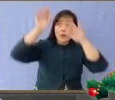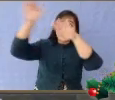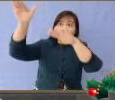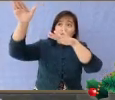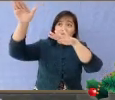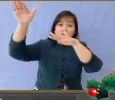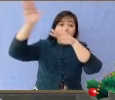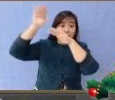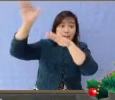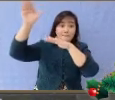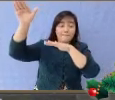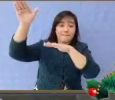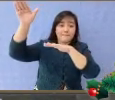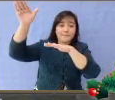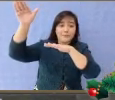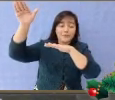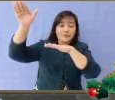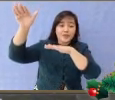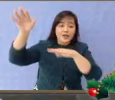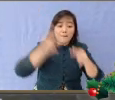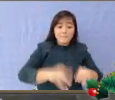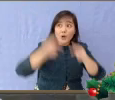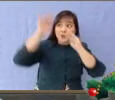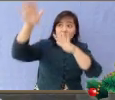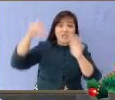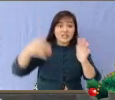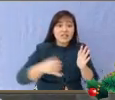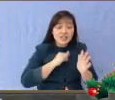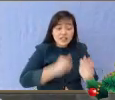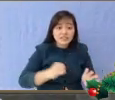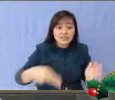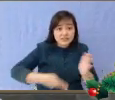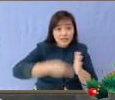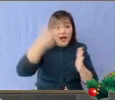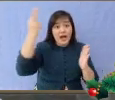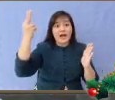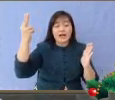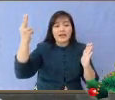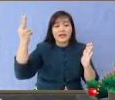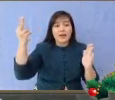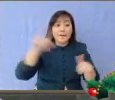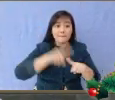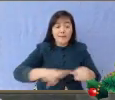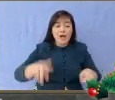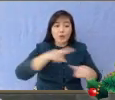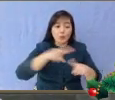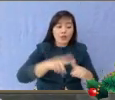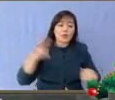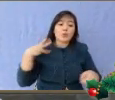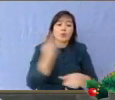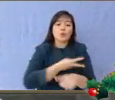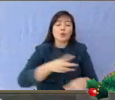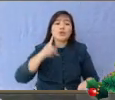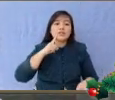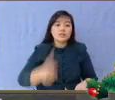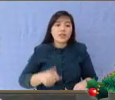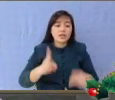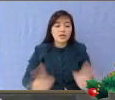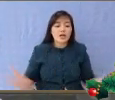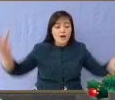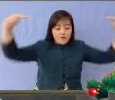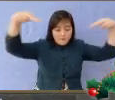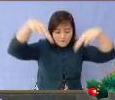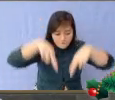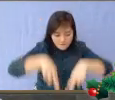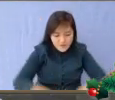mo, maayos yung material na possession mo, maayos yung pangangatawan mo because you are on the mountaintop. Pero pag sinabi ng Bible that you are in the